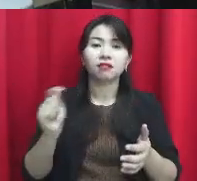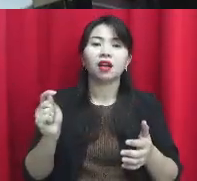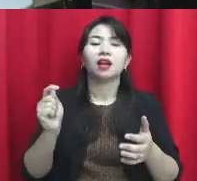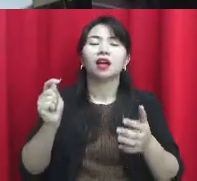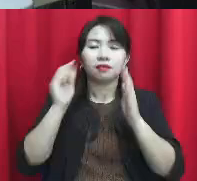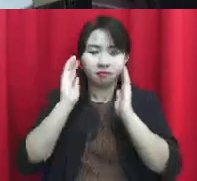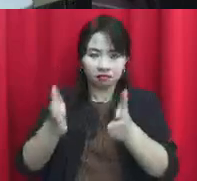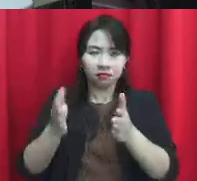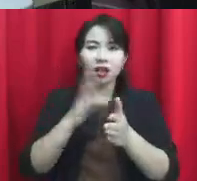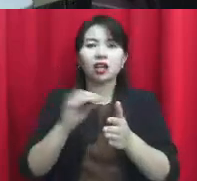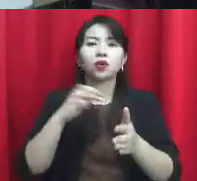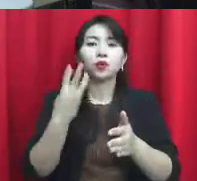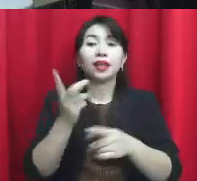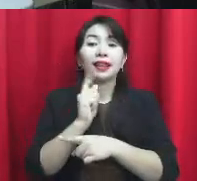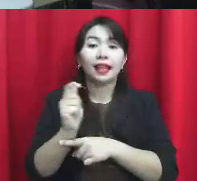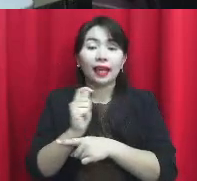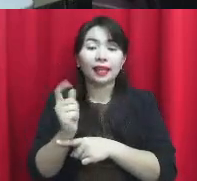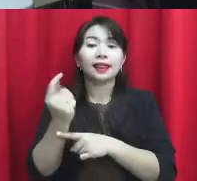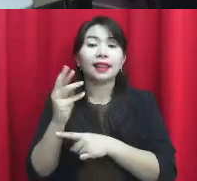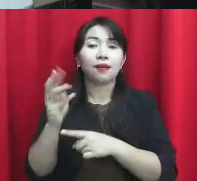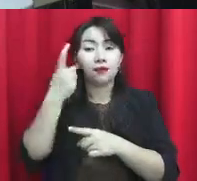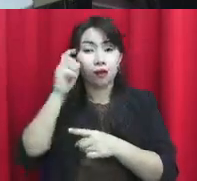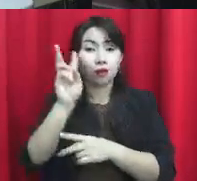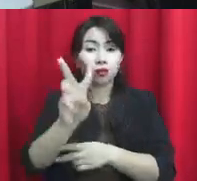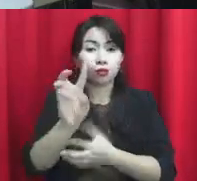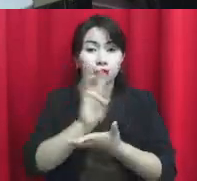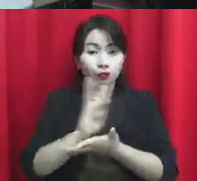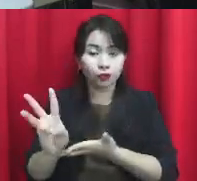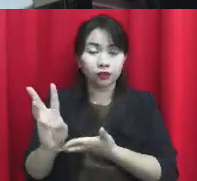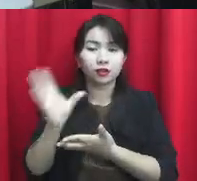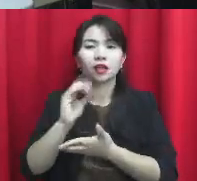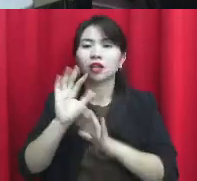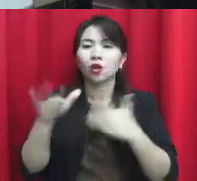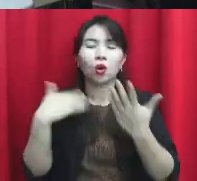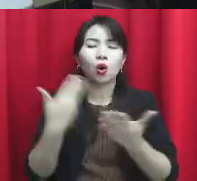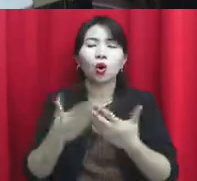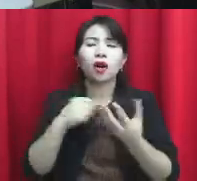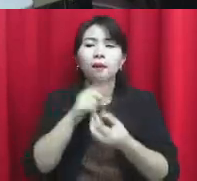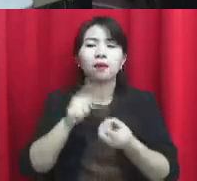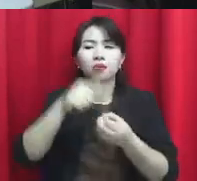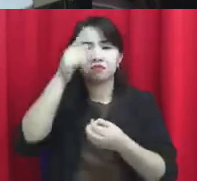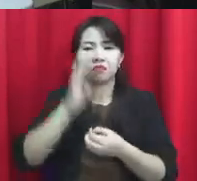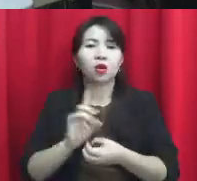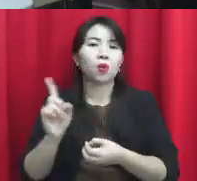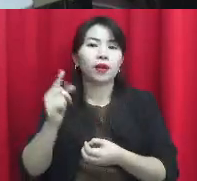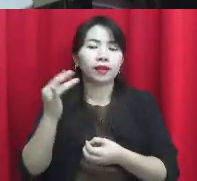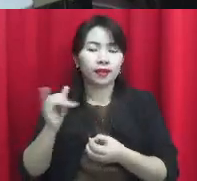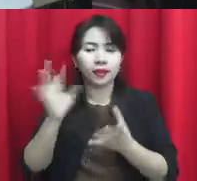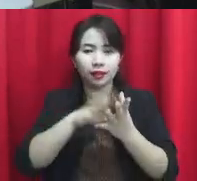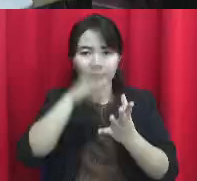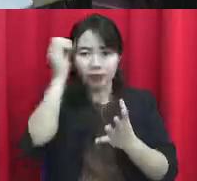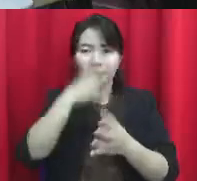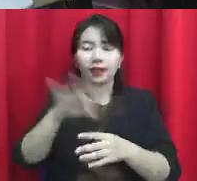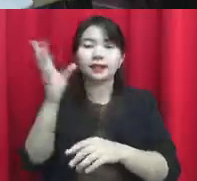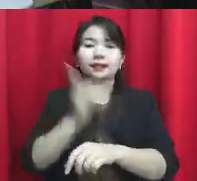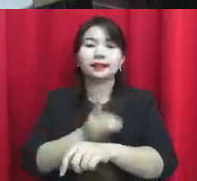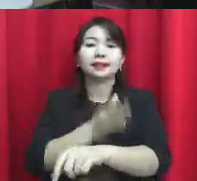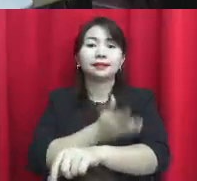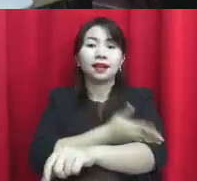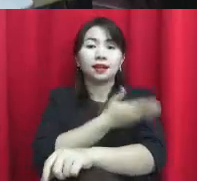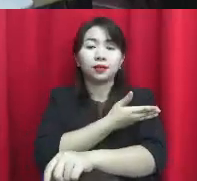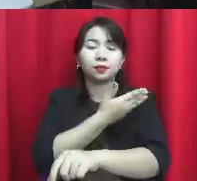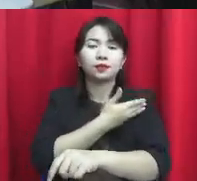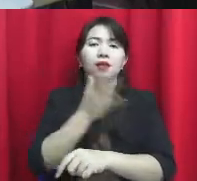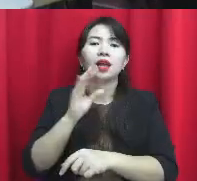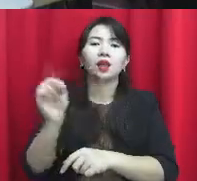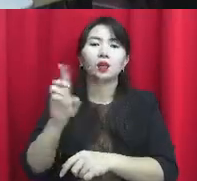started them and we train them for 2 weeks everyday and naririnig nila It's all about God all about God we're trying to develop who God is What